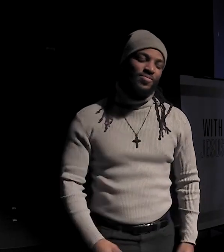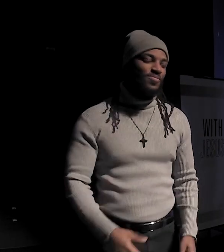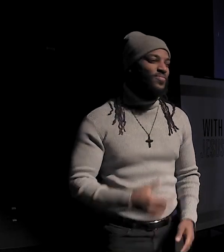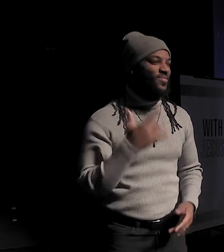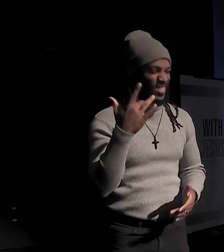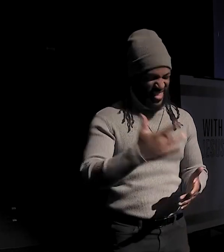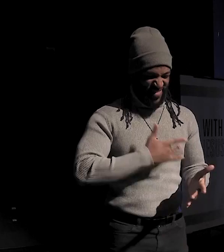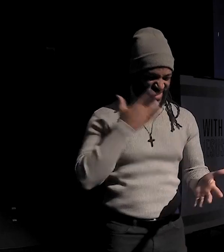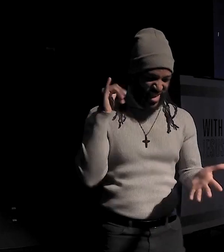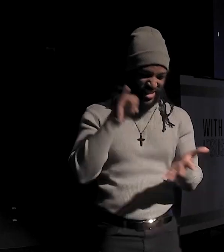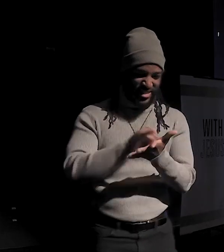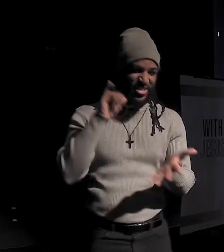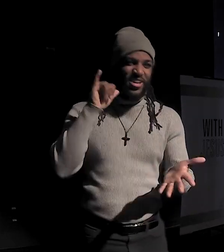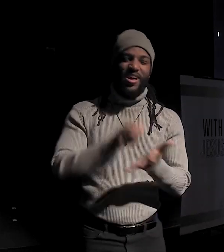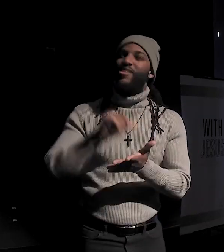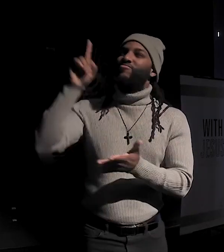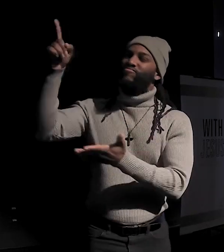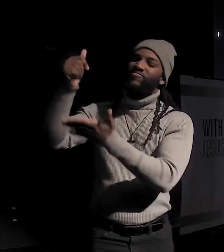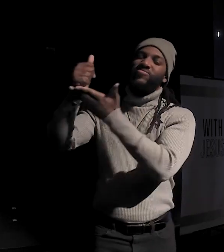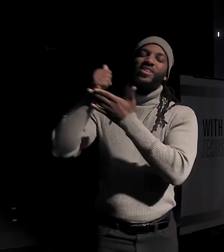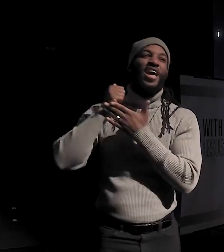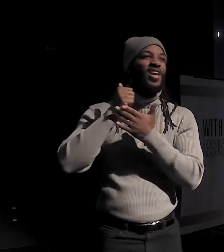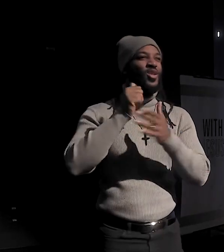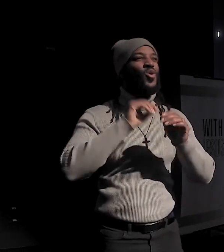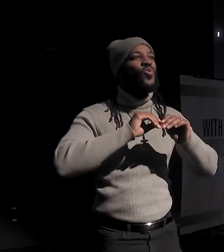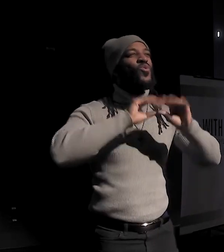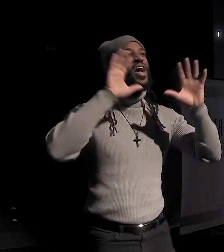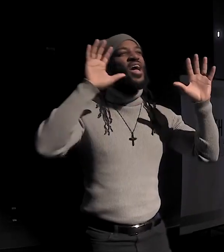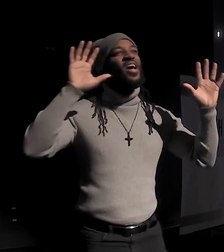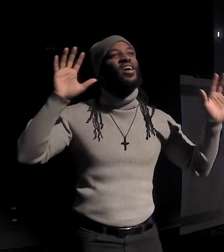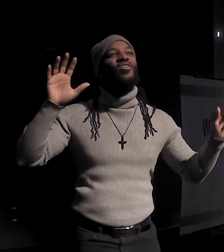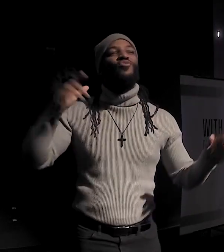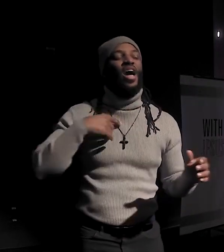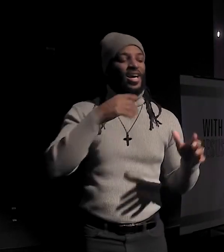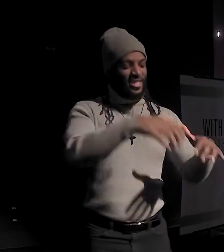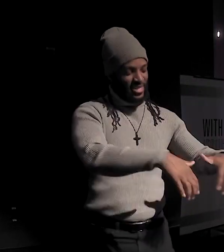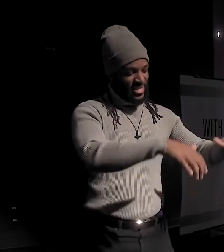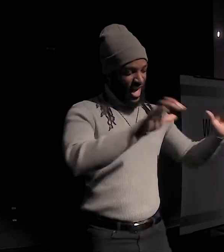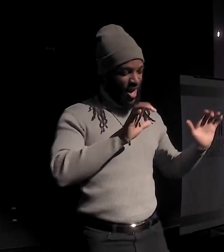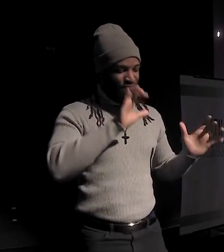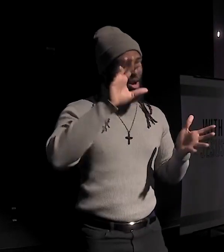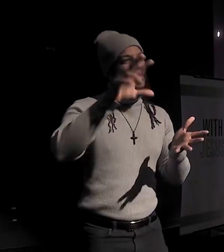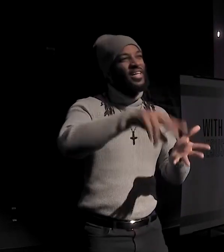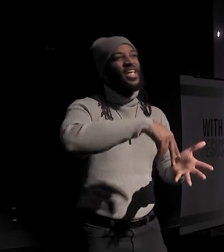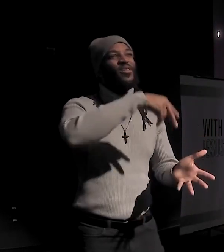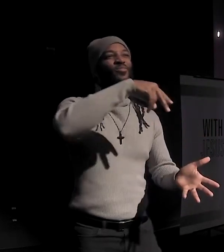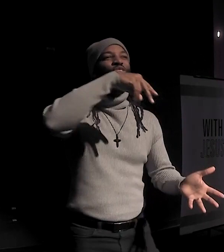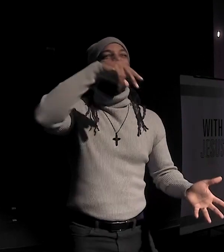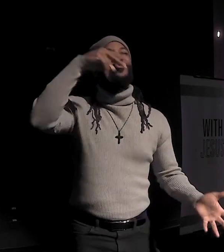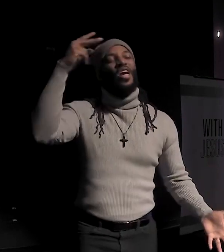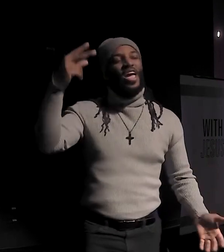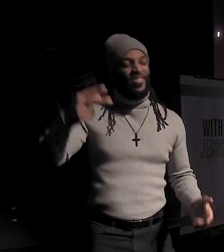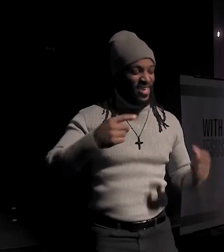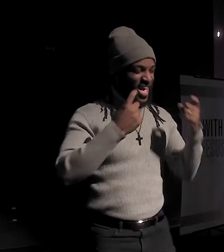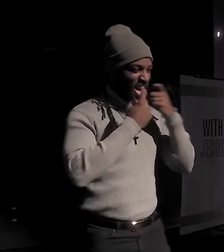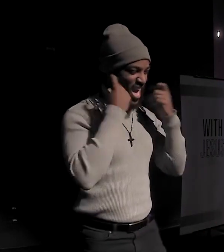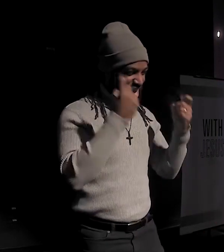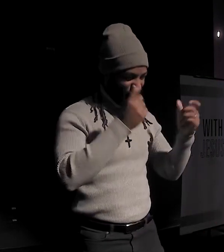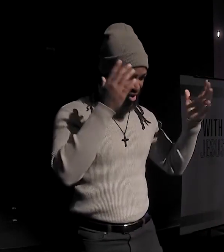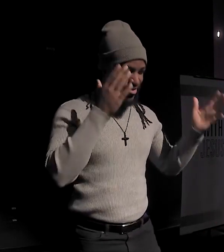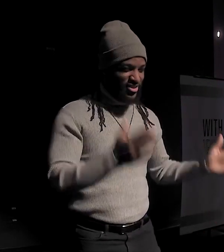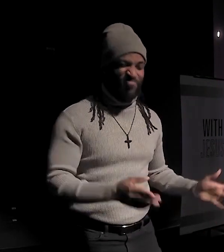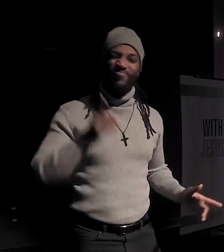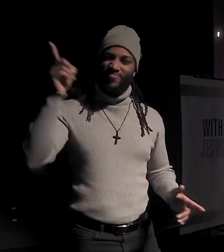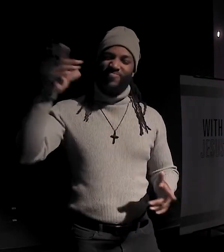Oh, come on. He makes a way where there ain't no way. Rises up from an empty